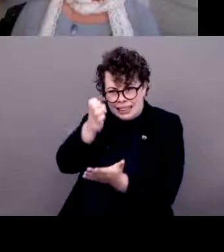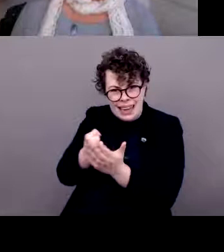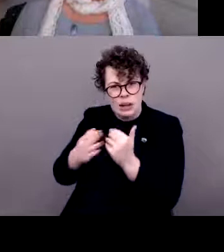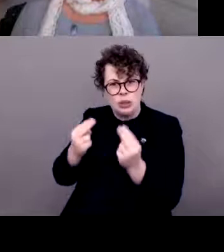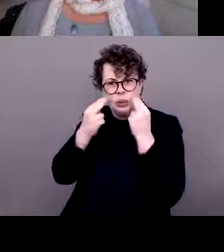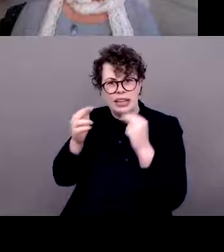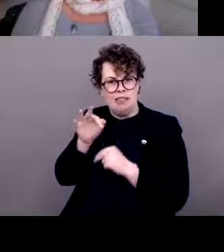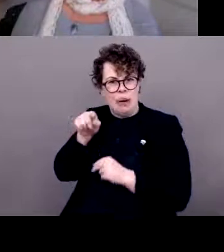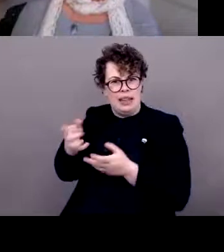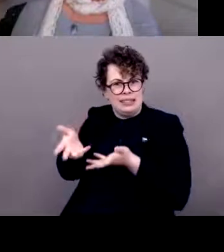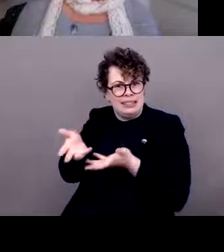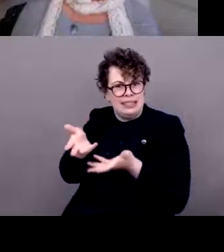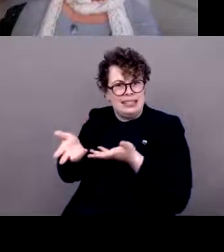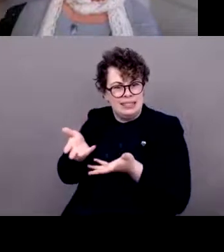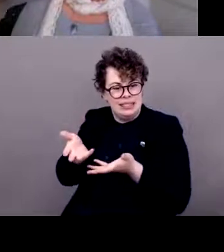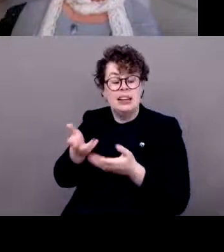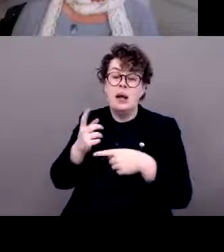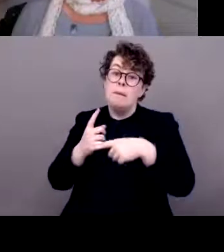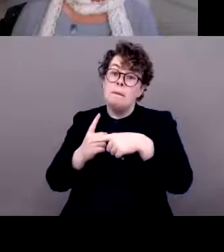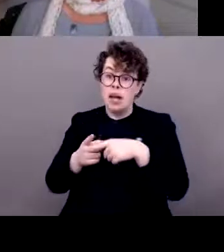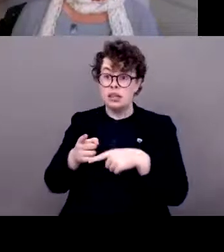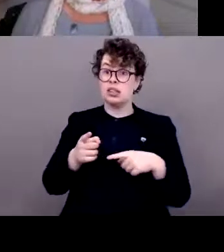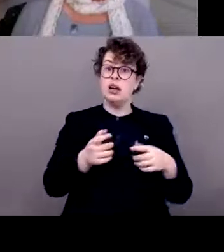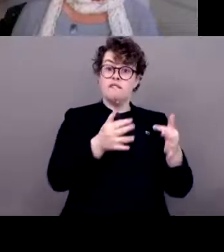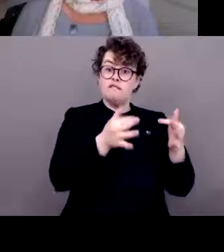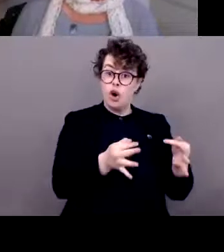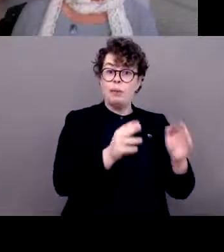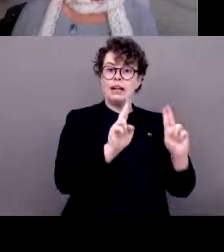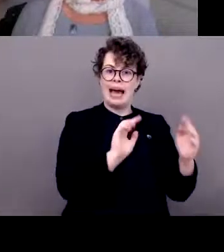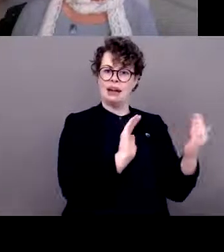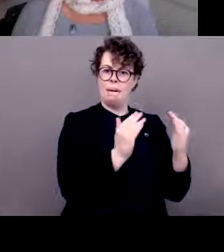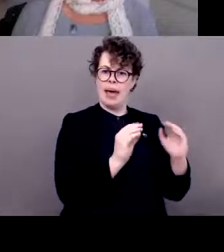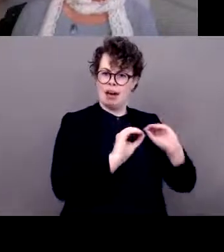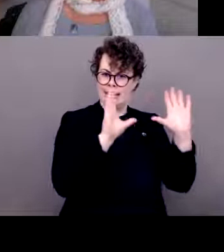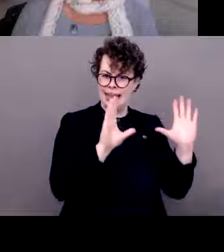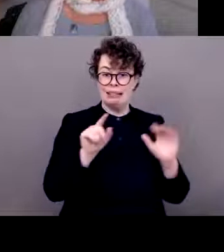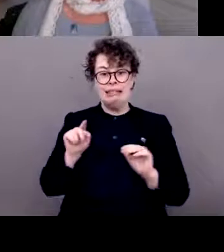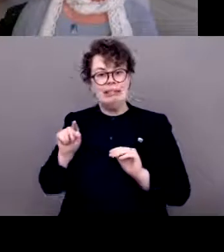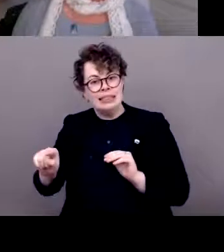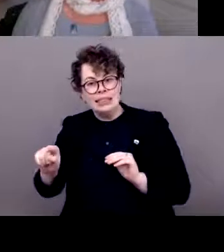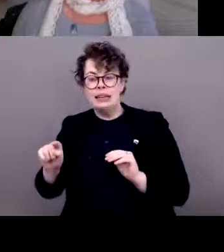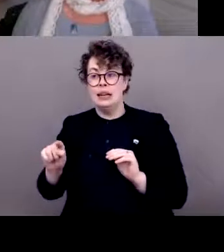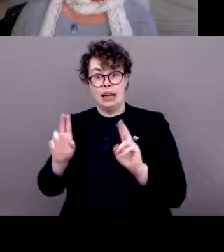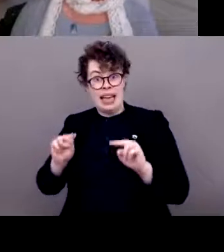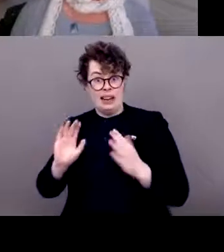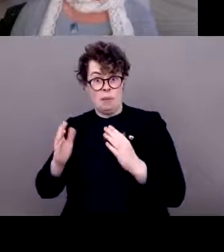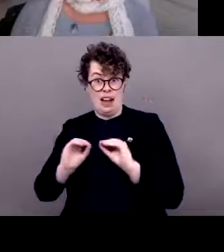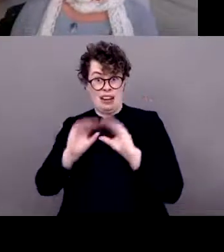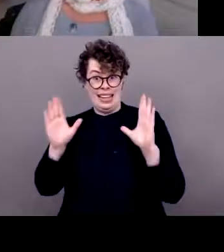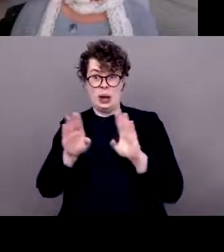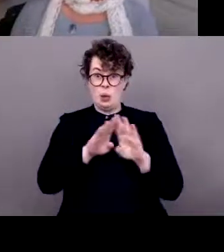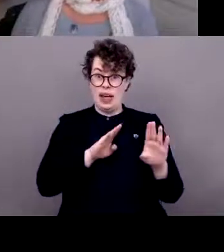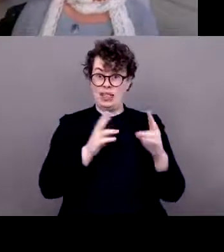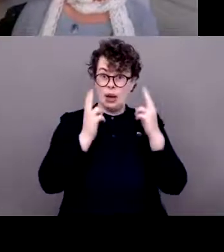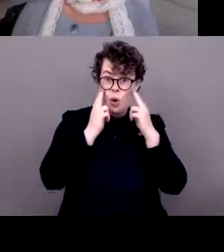also very difficult to relate informal observations to typical stages of development. So